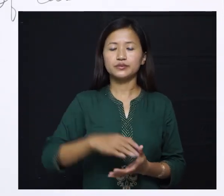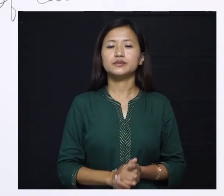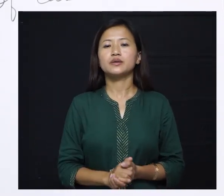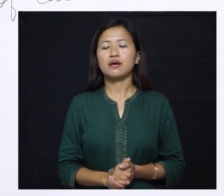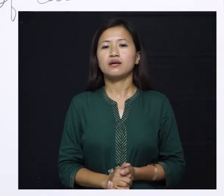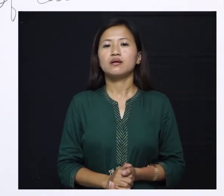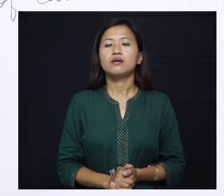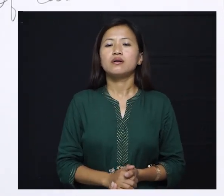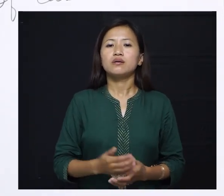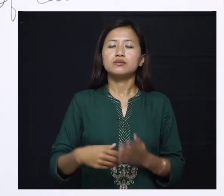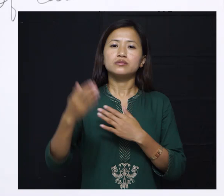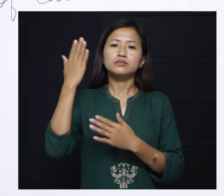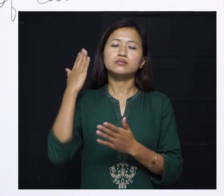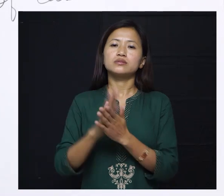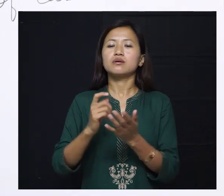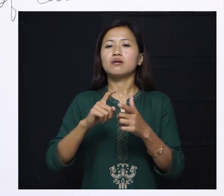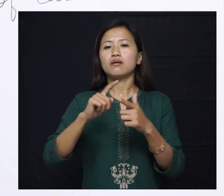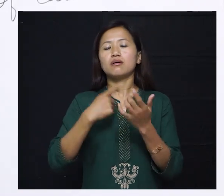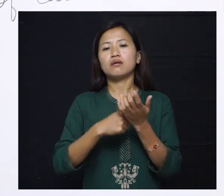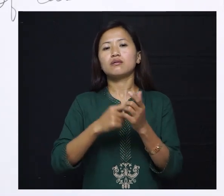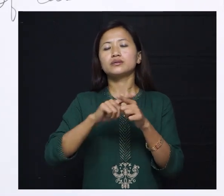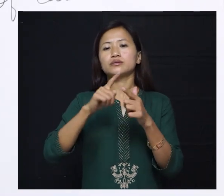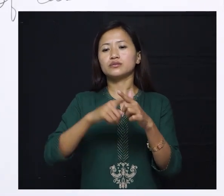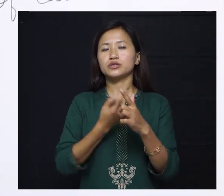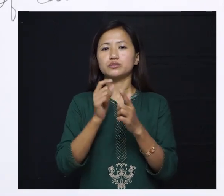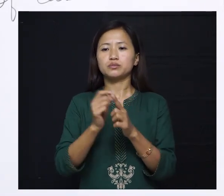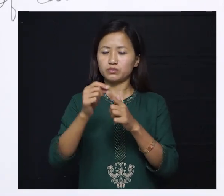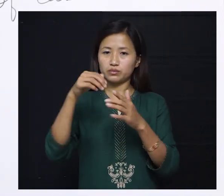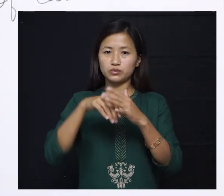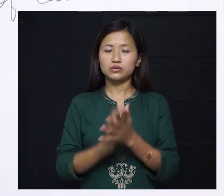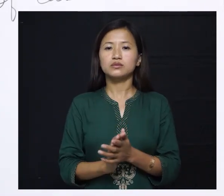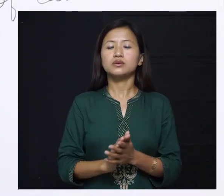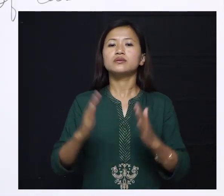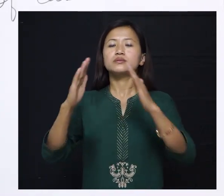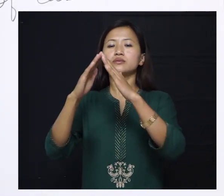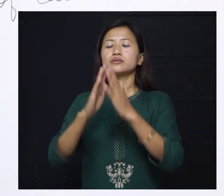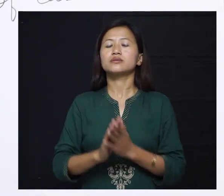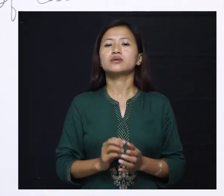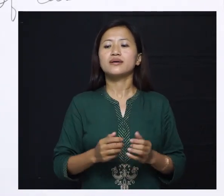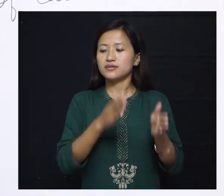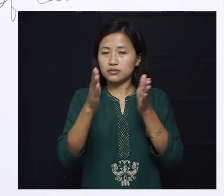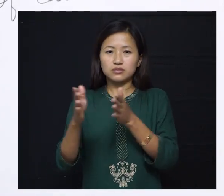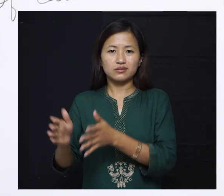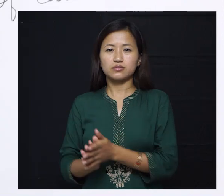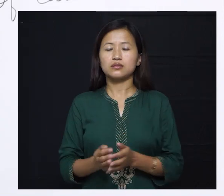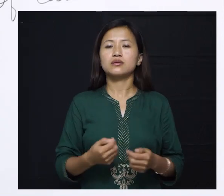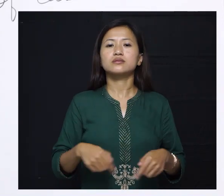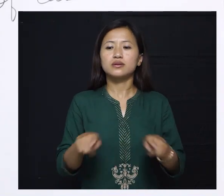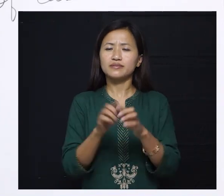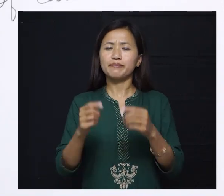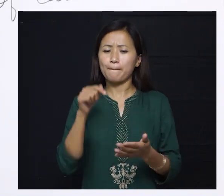towns during the Rajput times, the Delhi, Ajmer and Kannauj were considered as the main